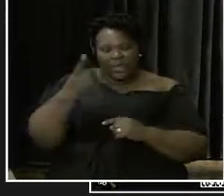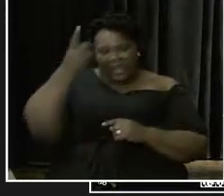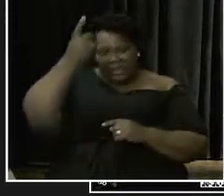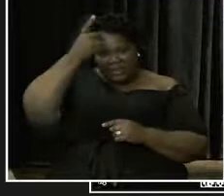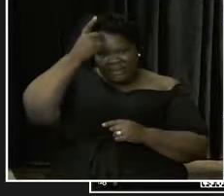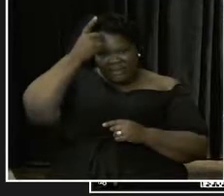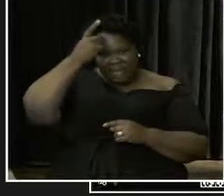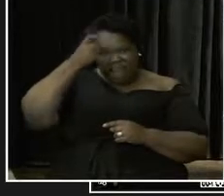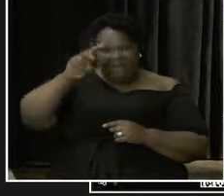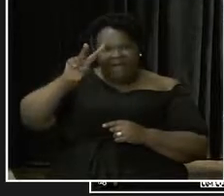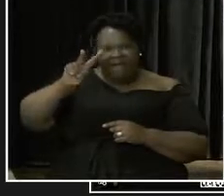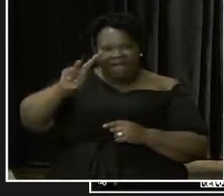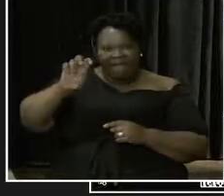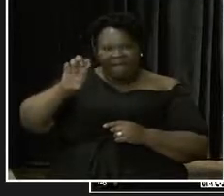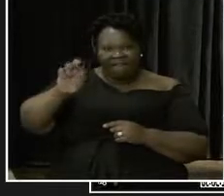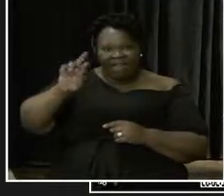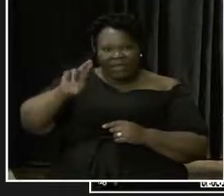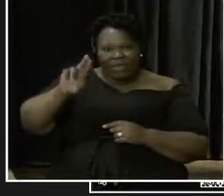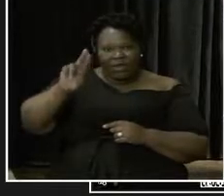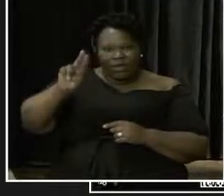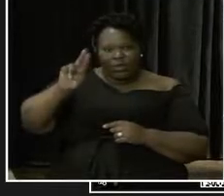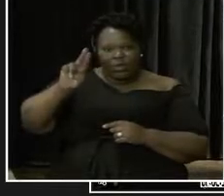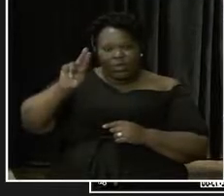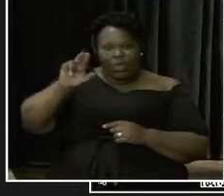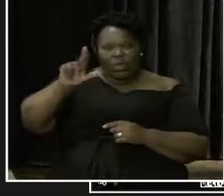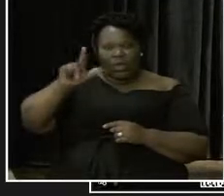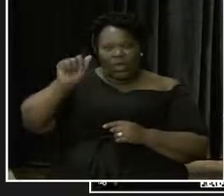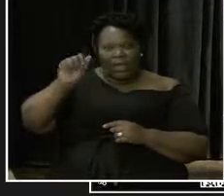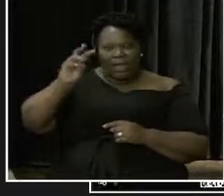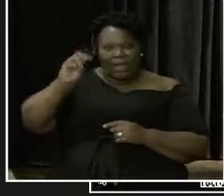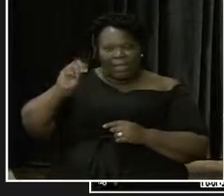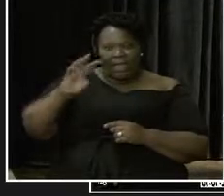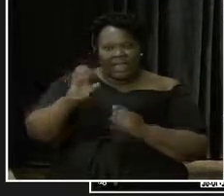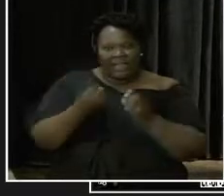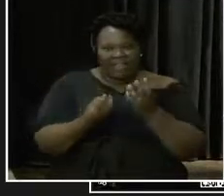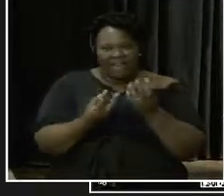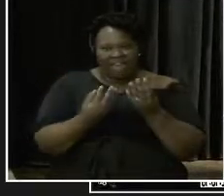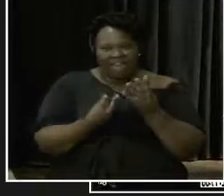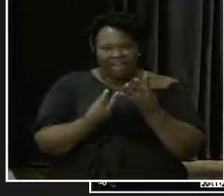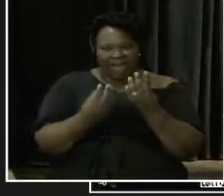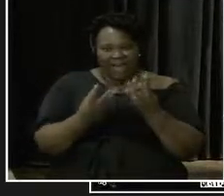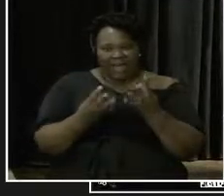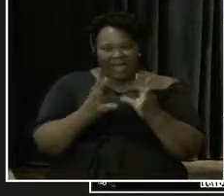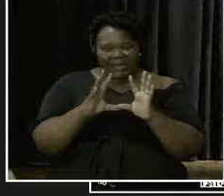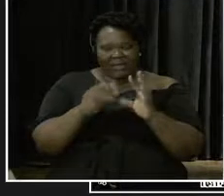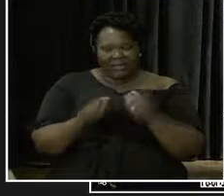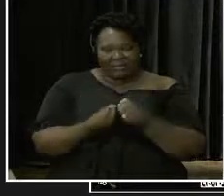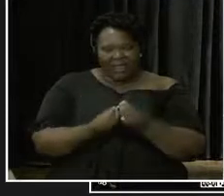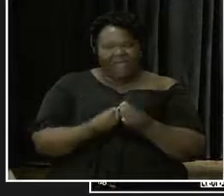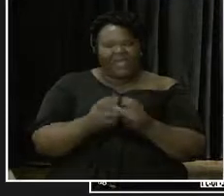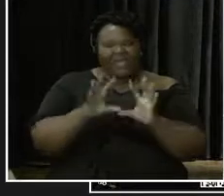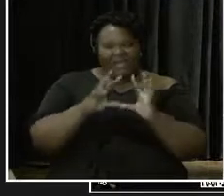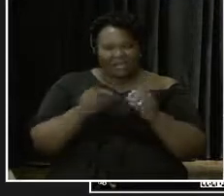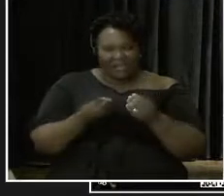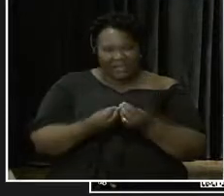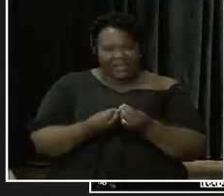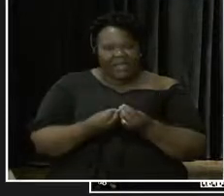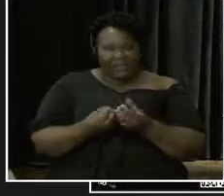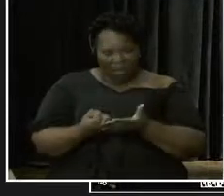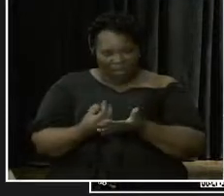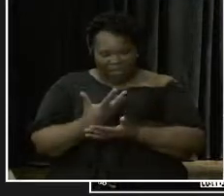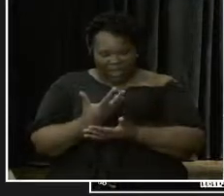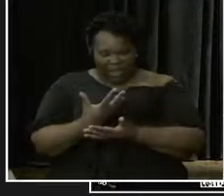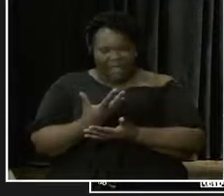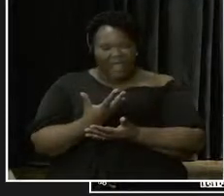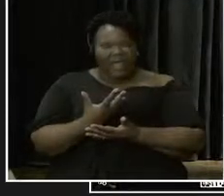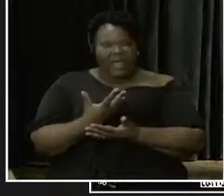operate and the fire department as well. But the report captured everything. That included in this report.